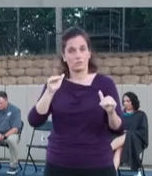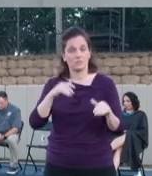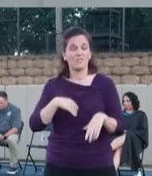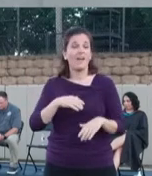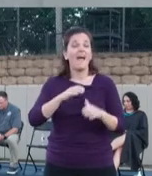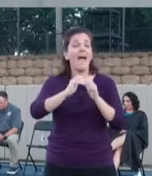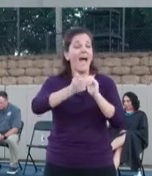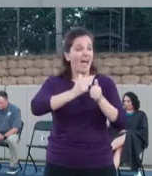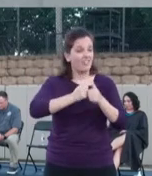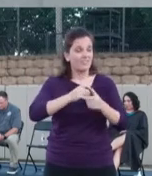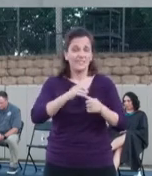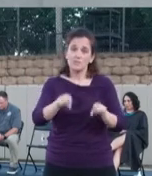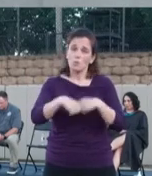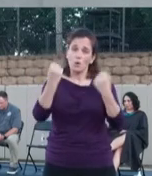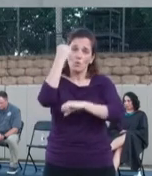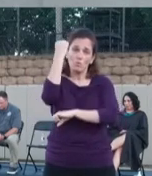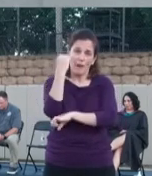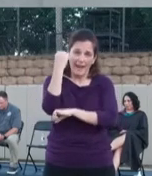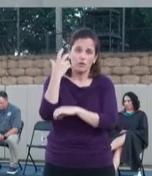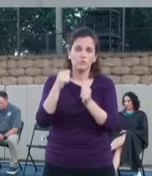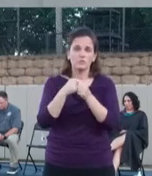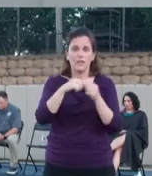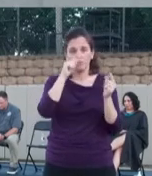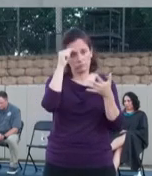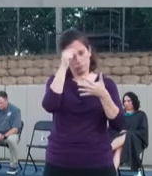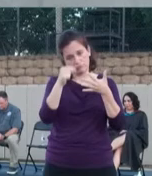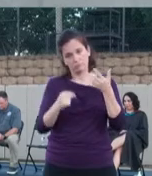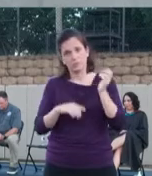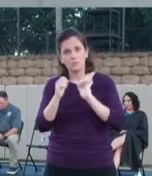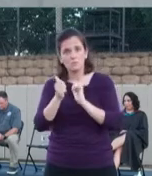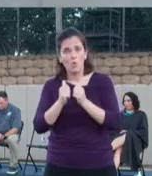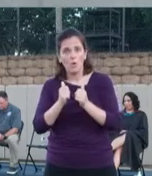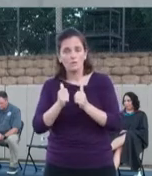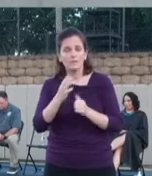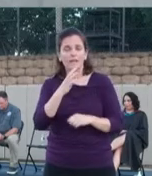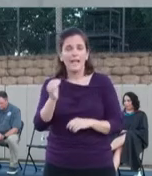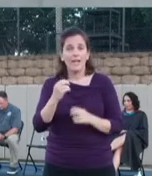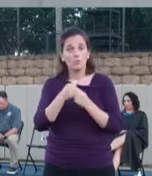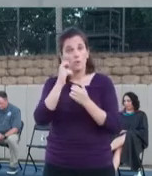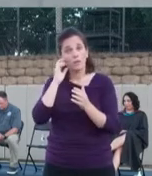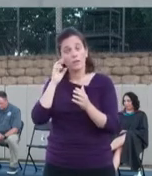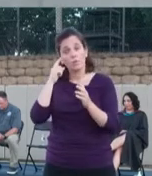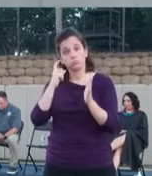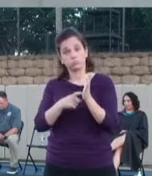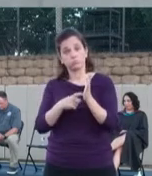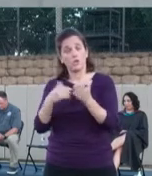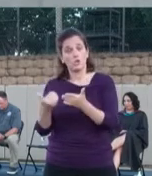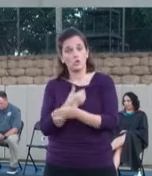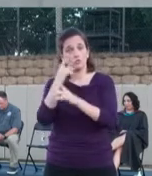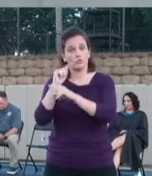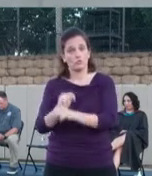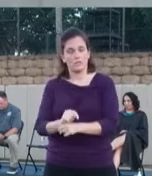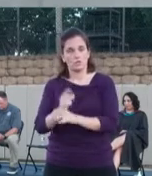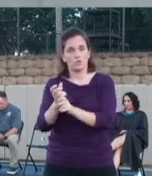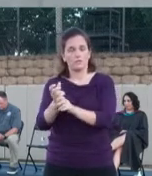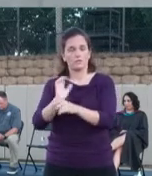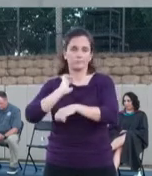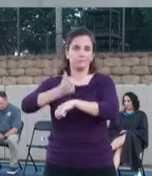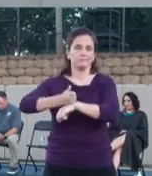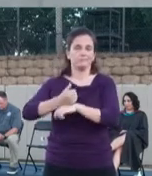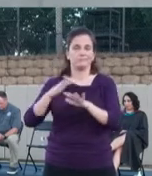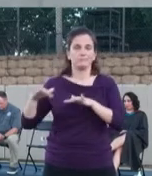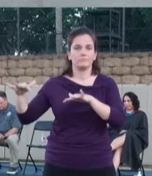broke school records in a variety of sports, and we witnessed new traditions being made around us.